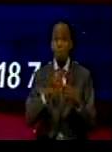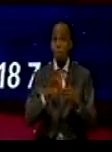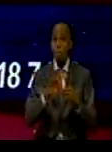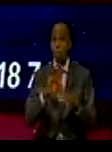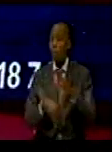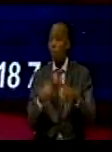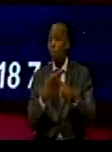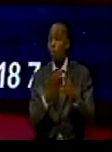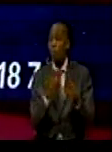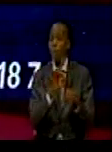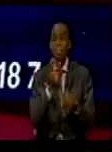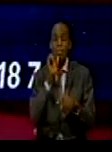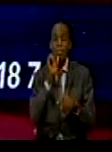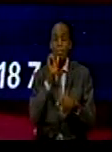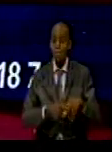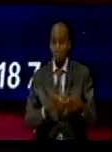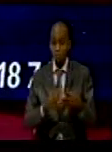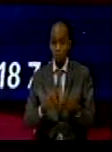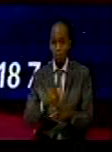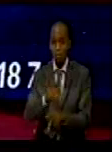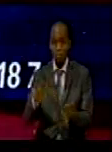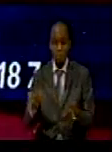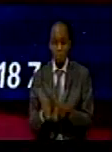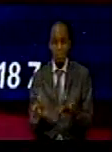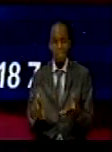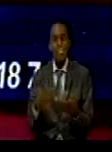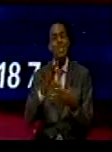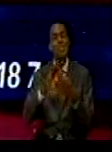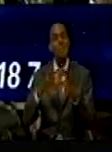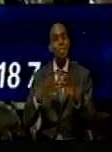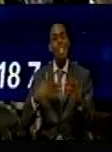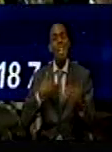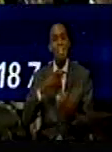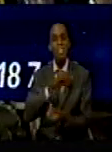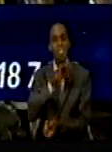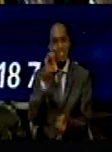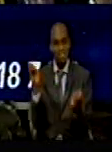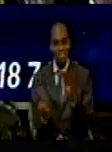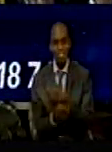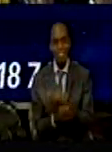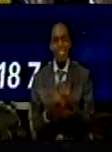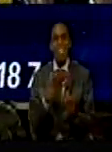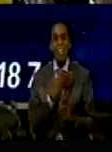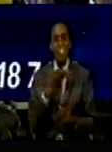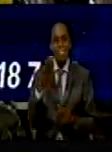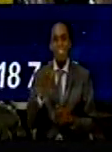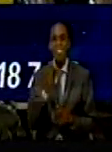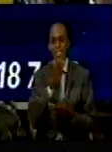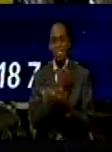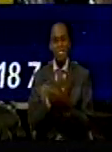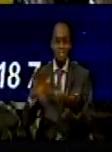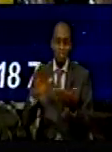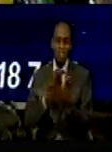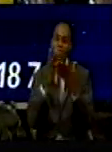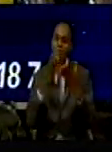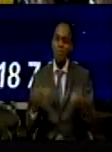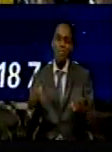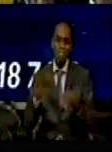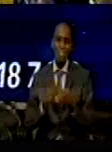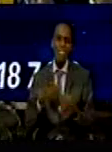that place down to this place, the story have changed. And there is a divine solution in our